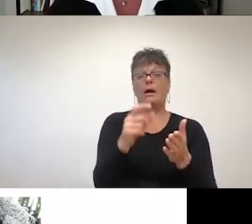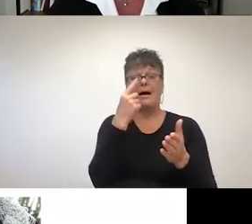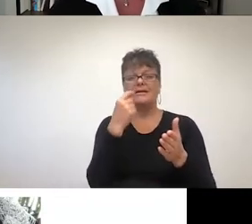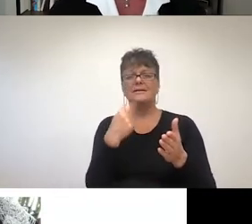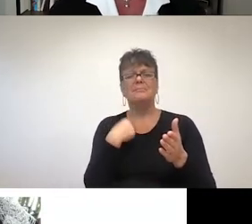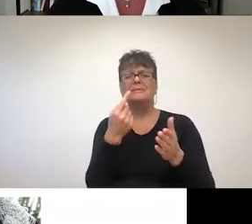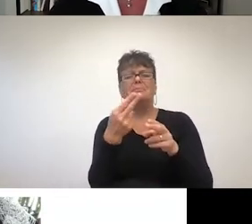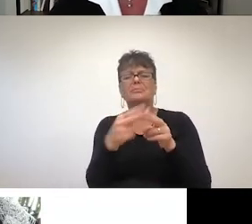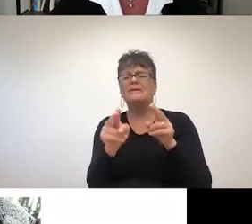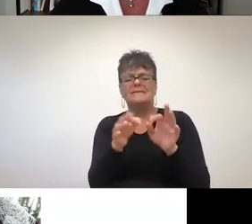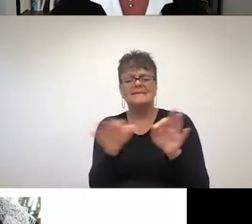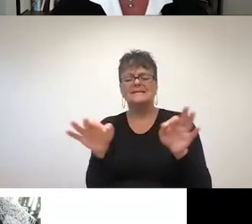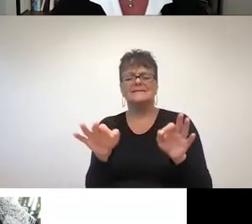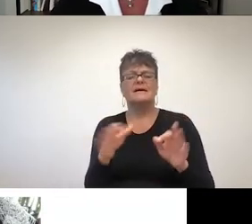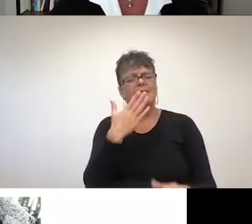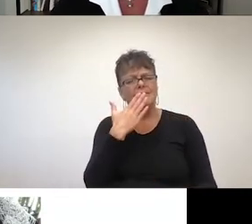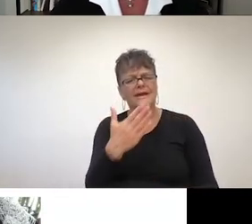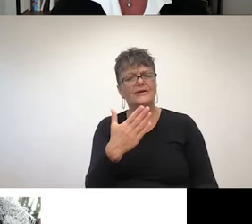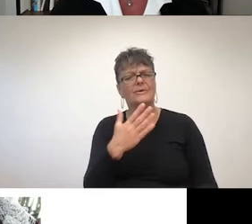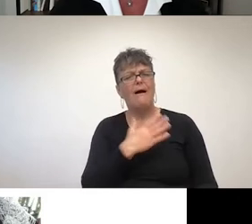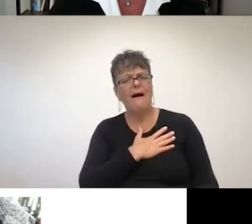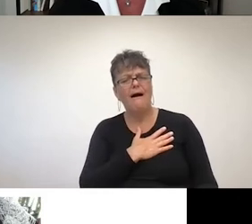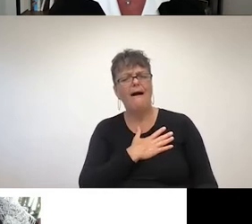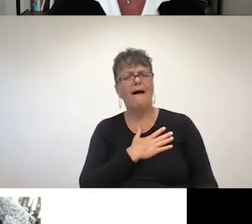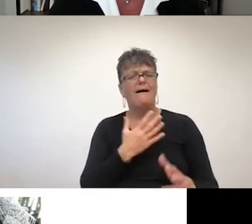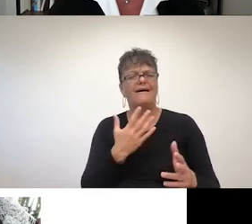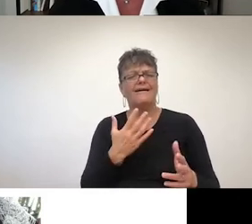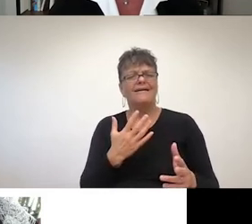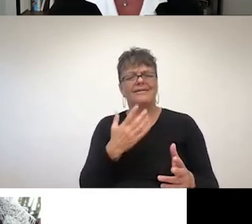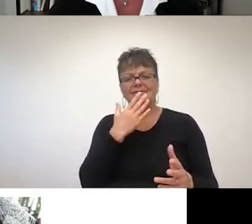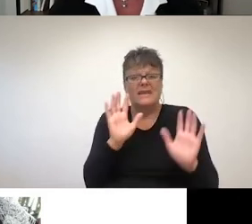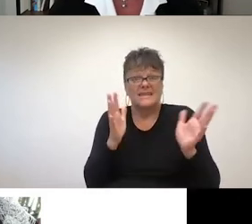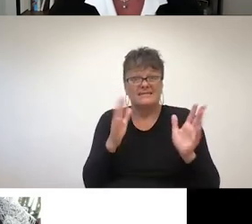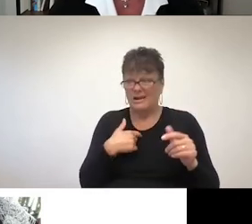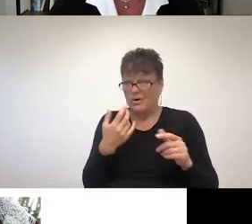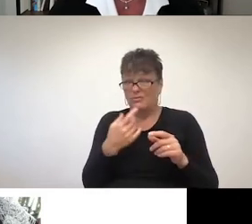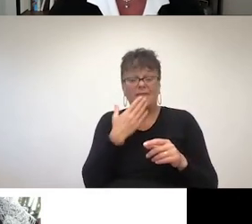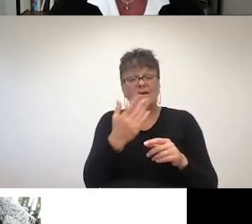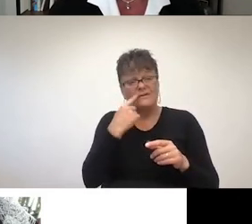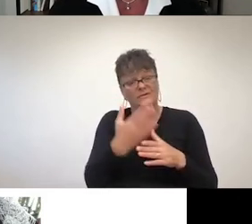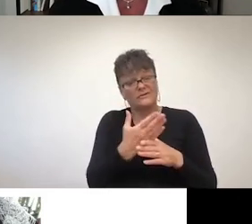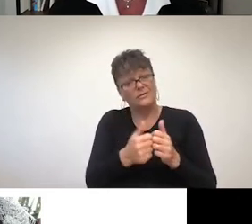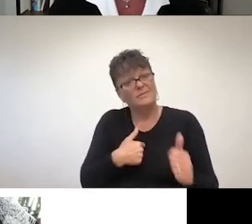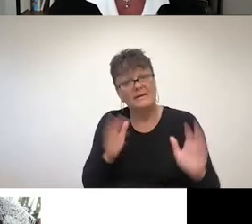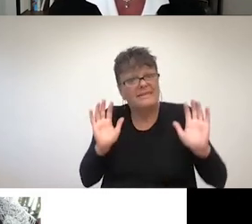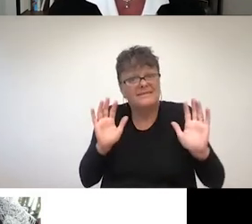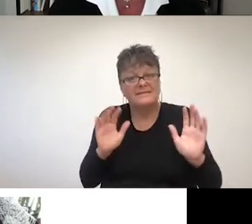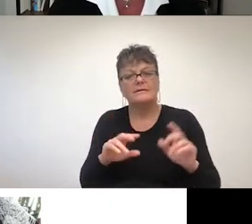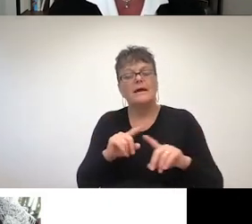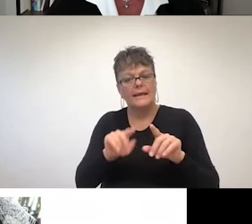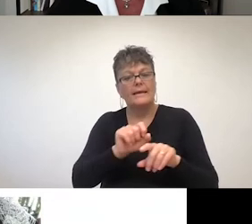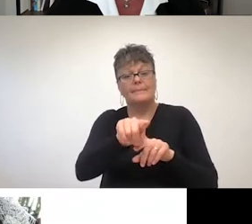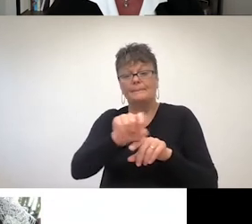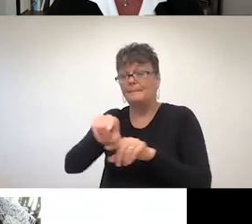only takes a few seconds. If you have a larger enrollment, you may just need to tell your students, it might take me a few weeks to get back to all of you, but I will, because I want to